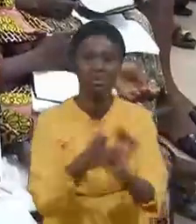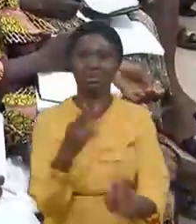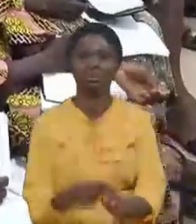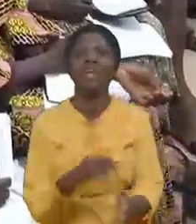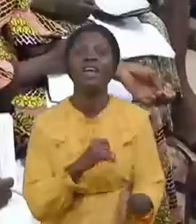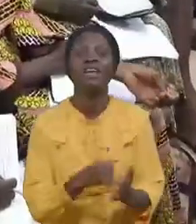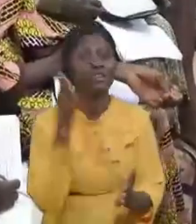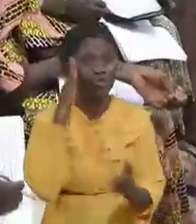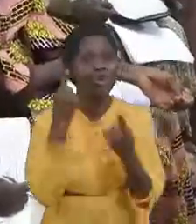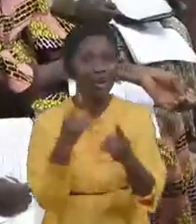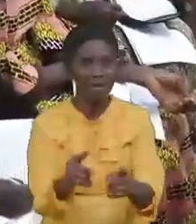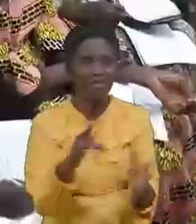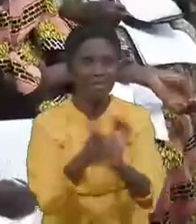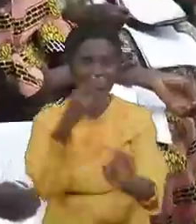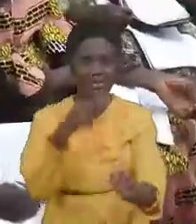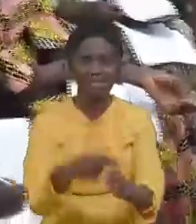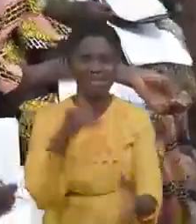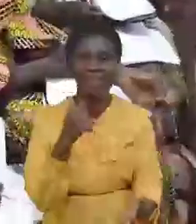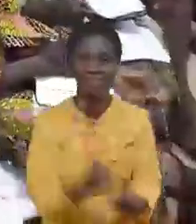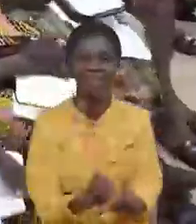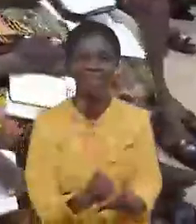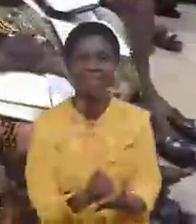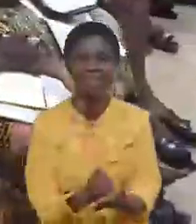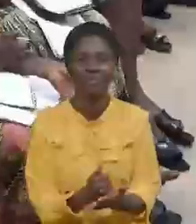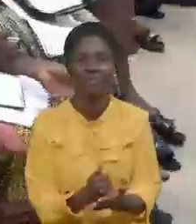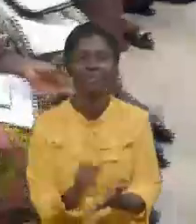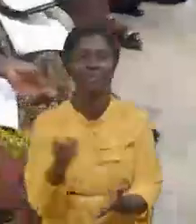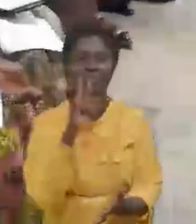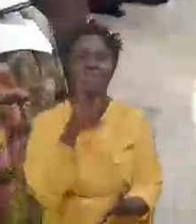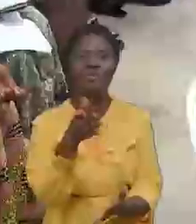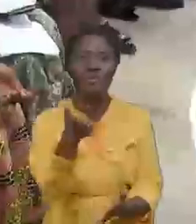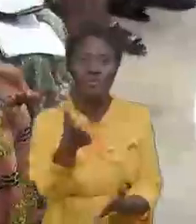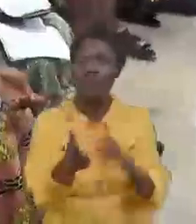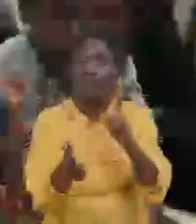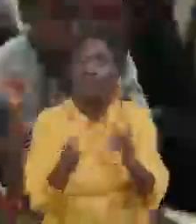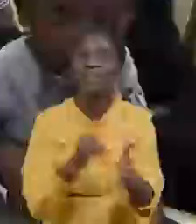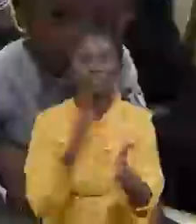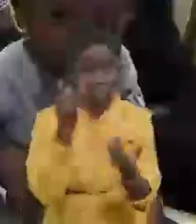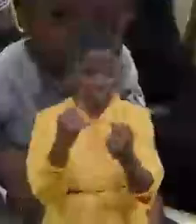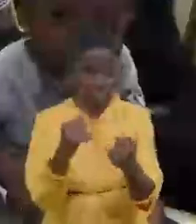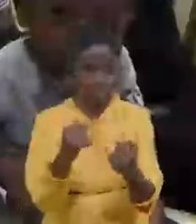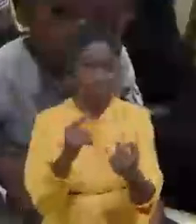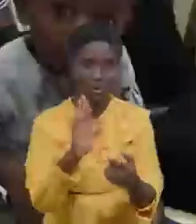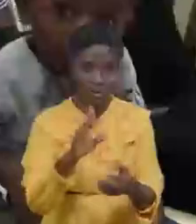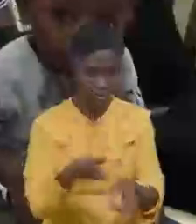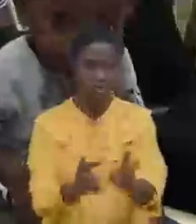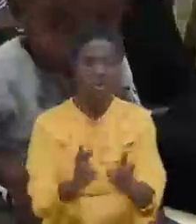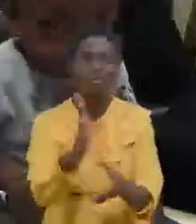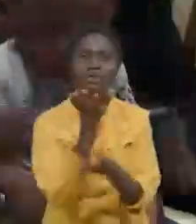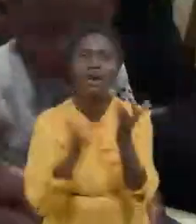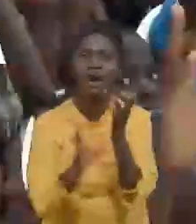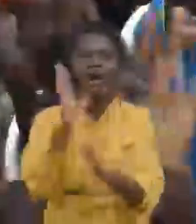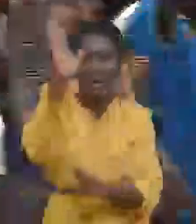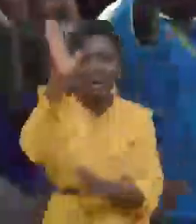will happen tonight. Where are you? It's coming your way. I said, where are you? It's of that time.